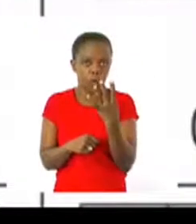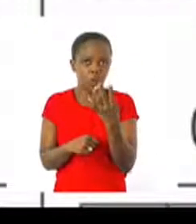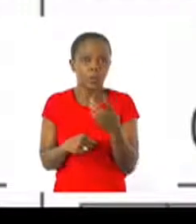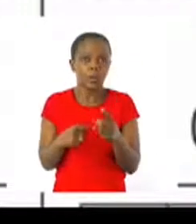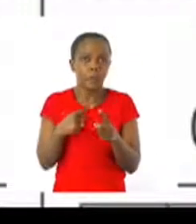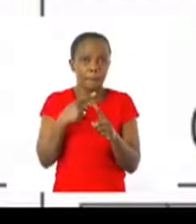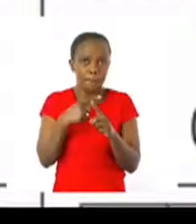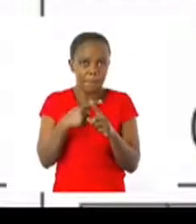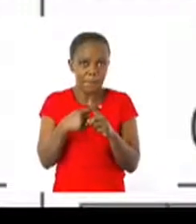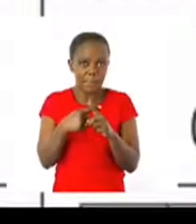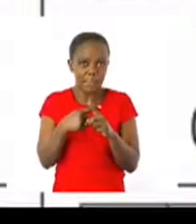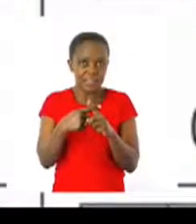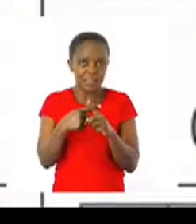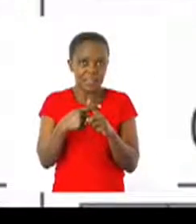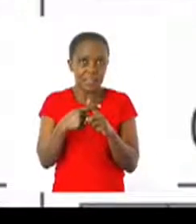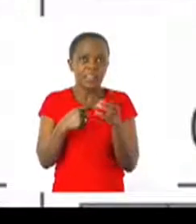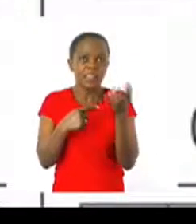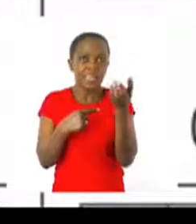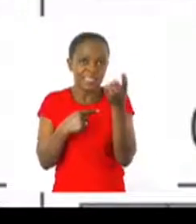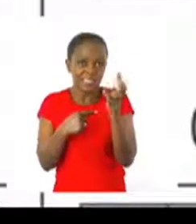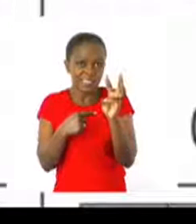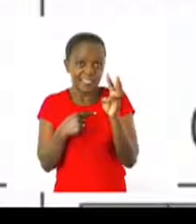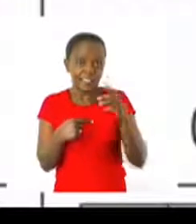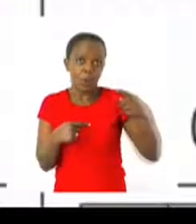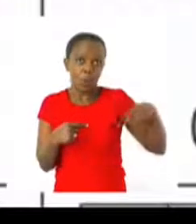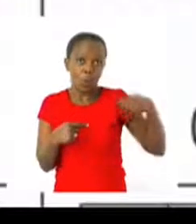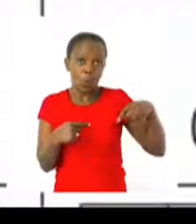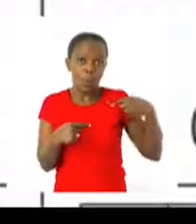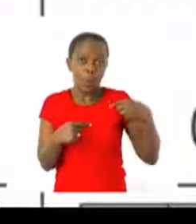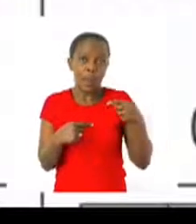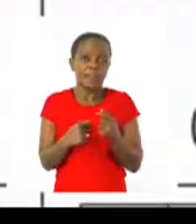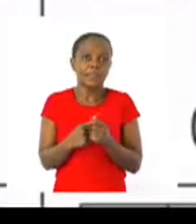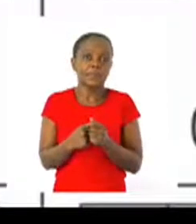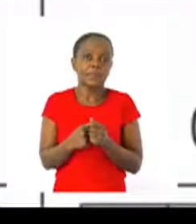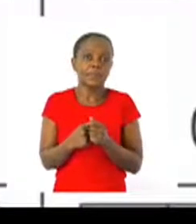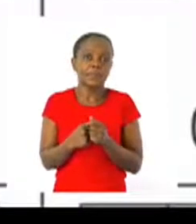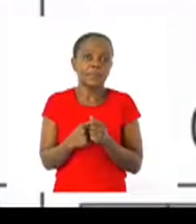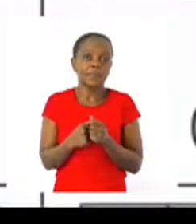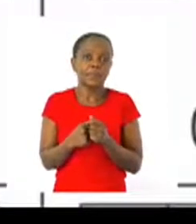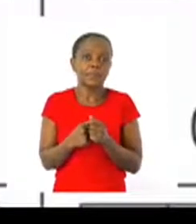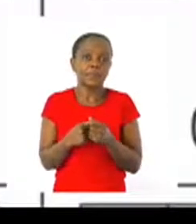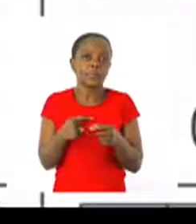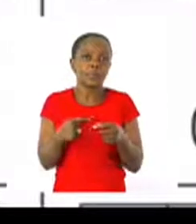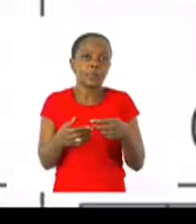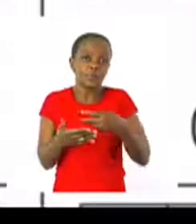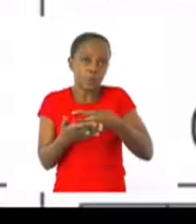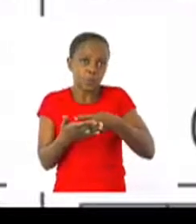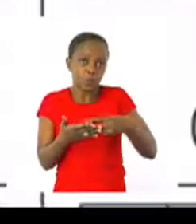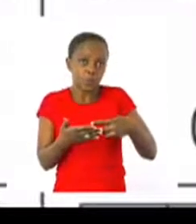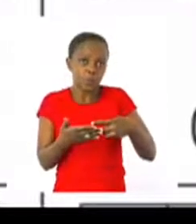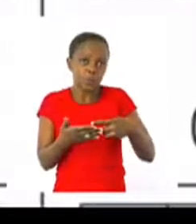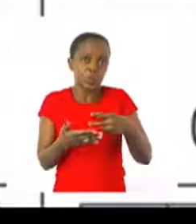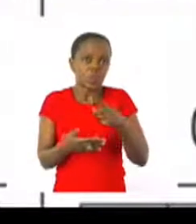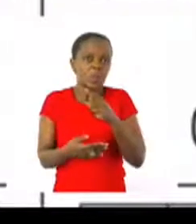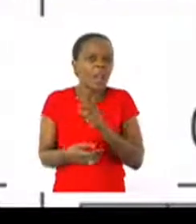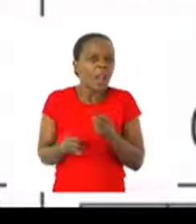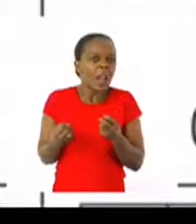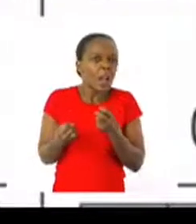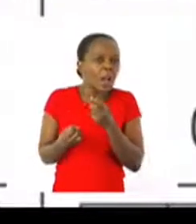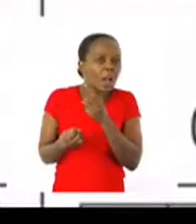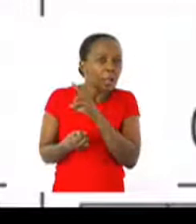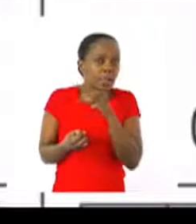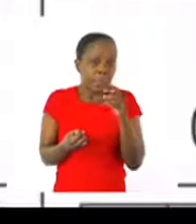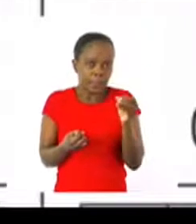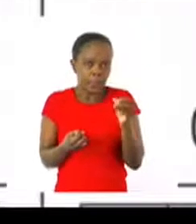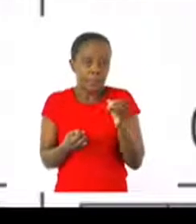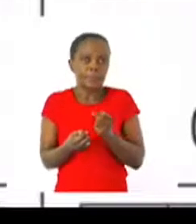plus 6 white balls, which is the 6 that is written there, equals to 10. So 4 plus